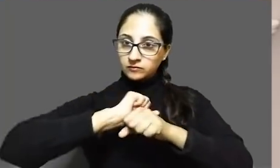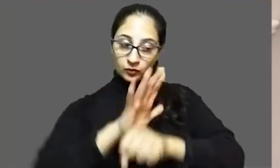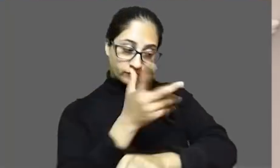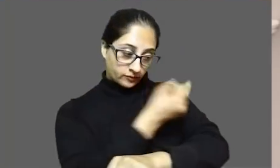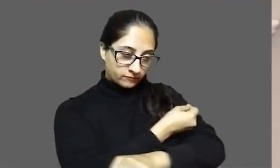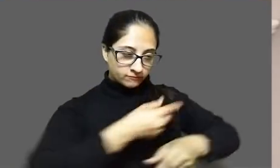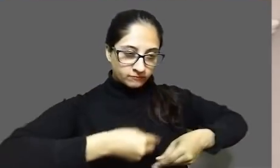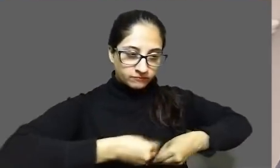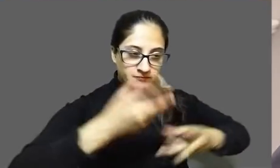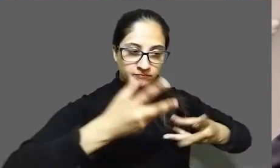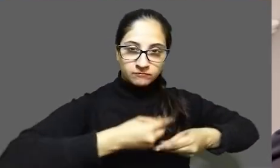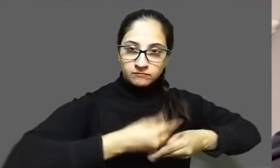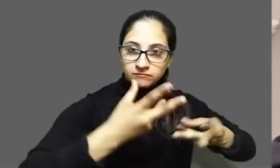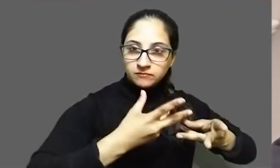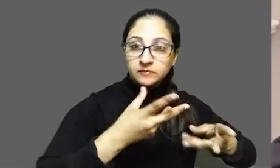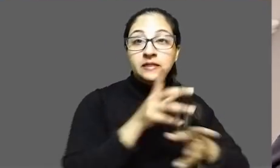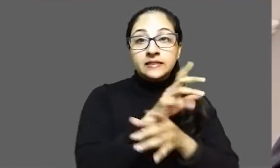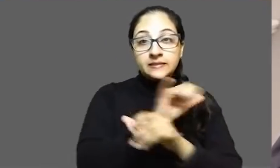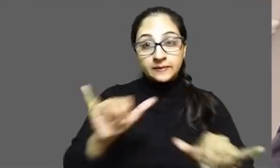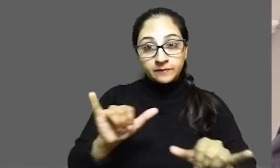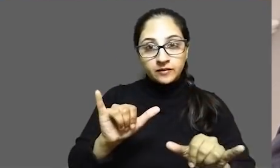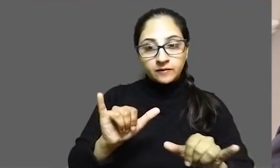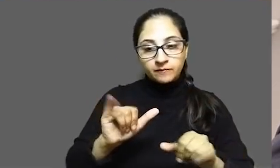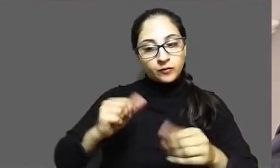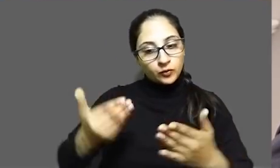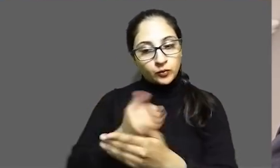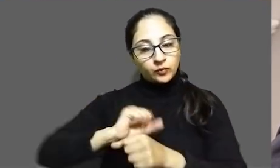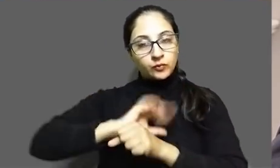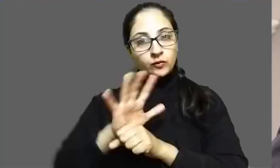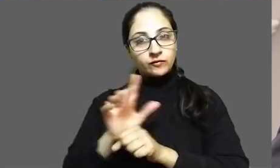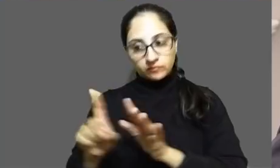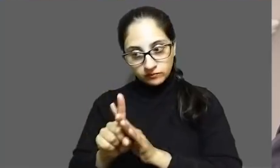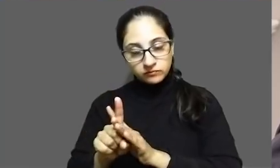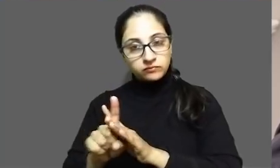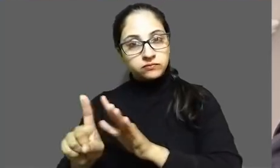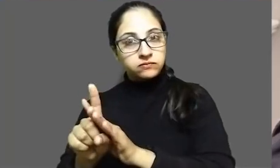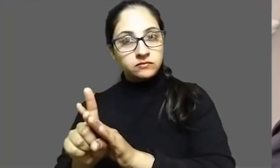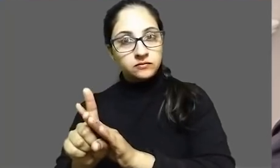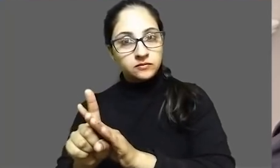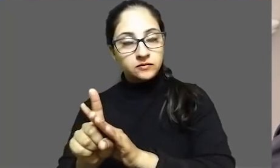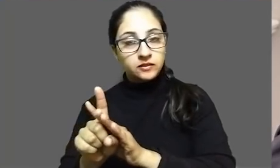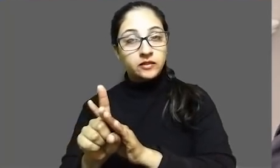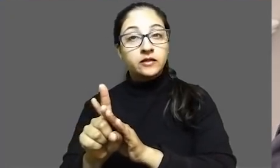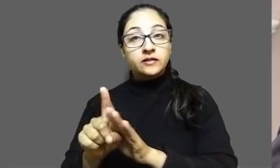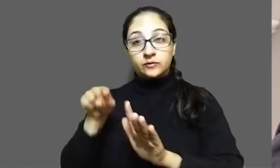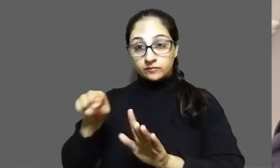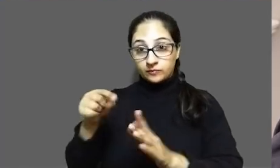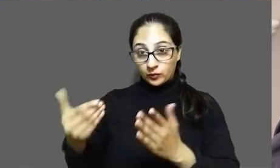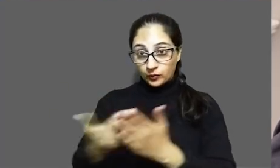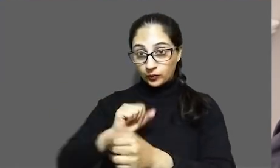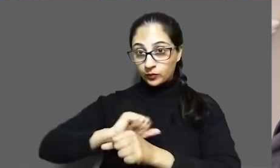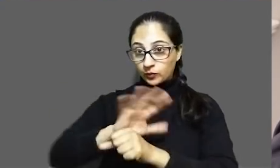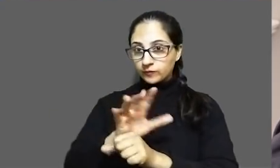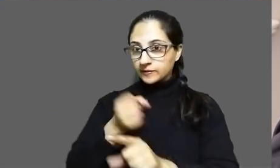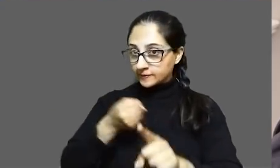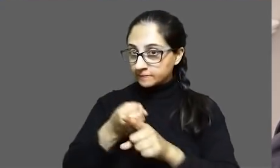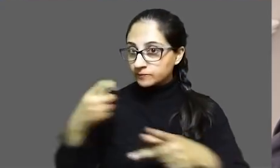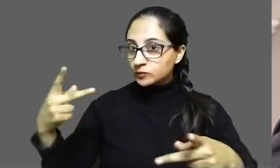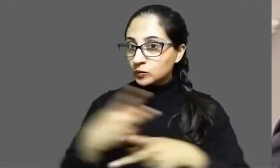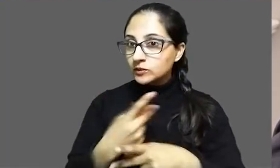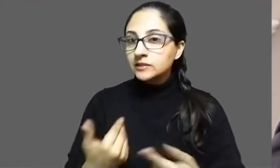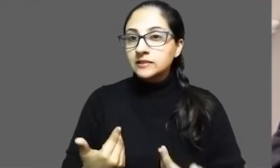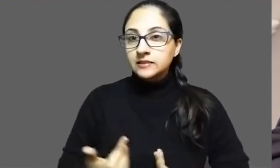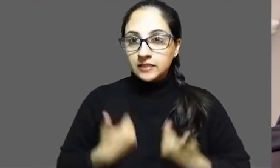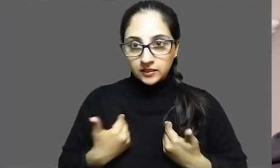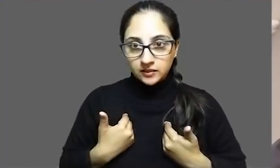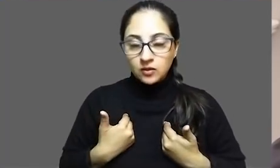between the spread of variants and the completion of vaccinations. The new variants are making younger people